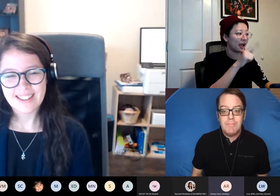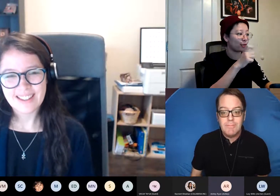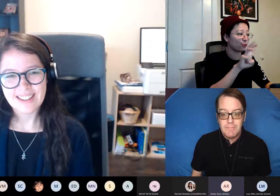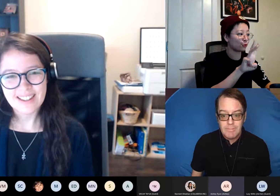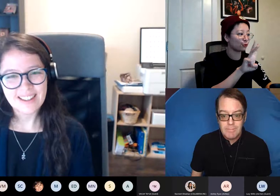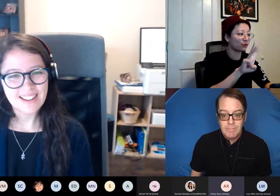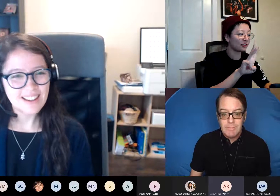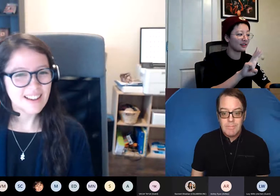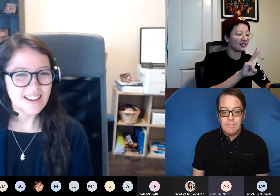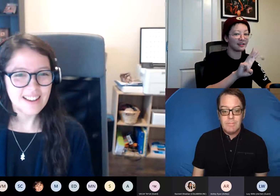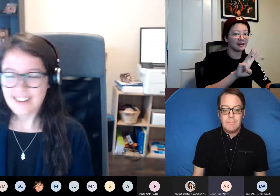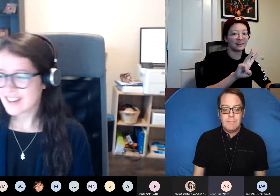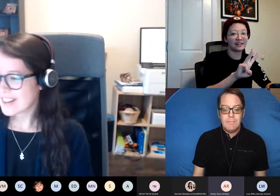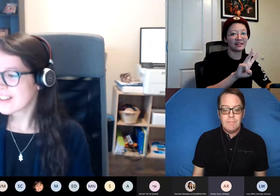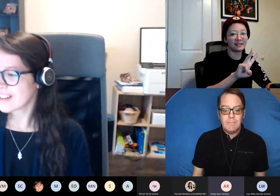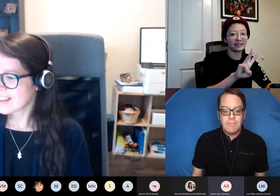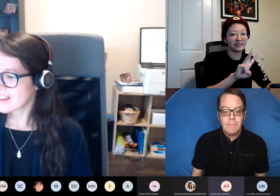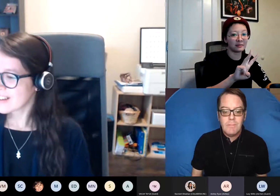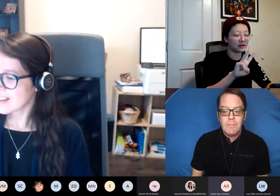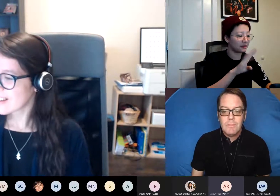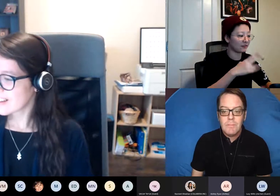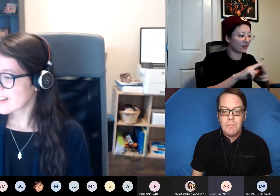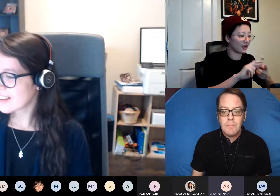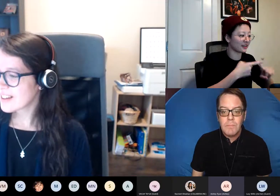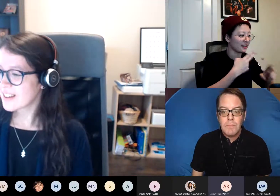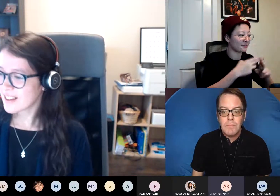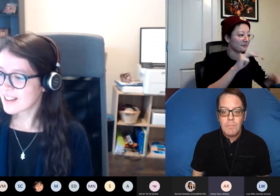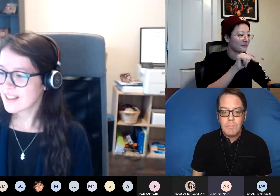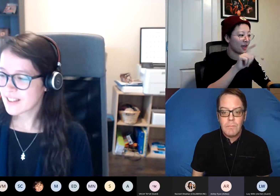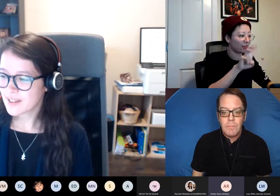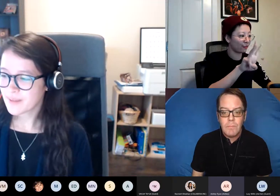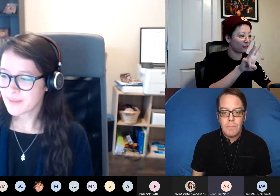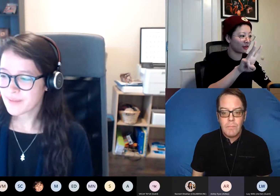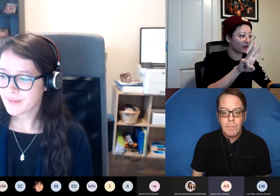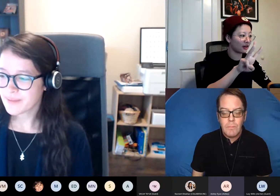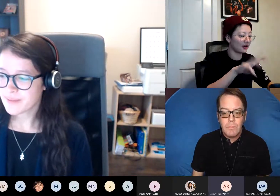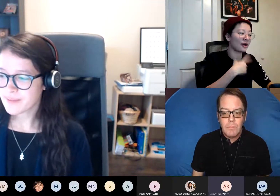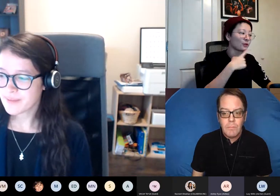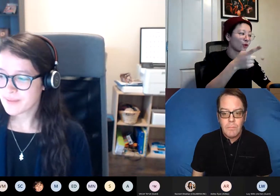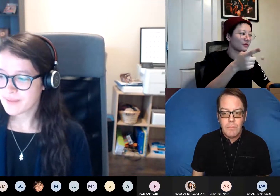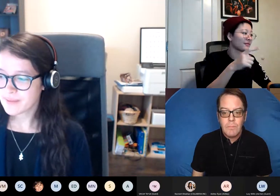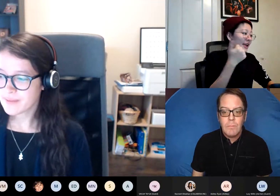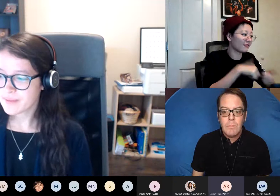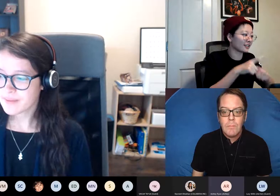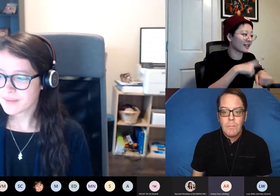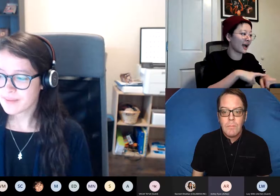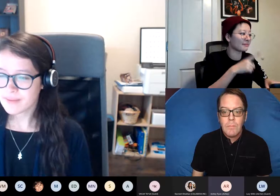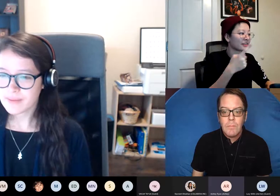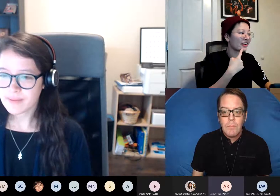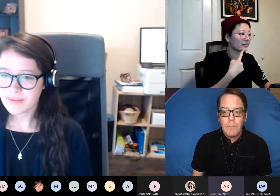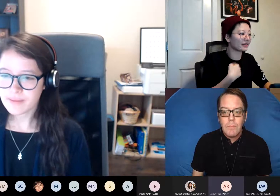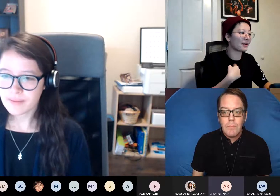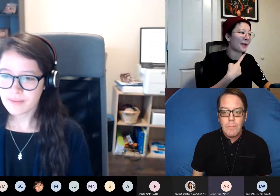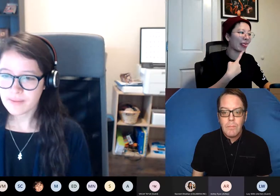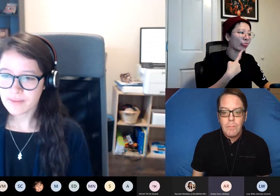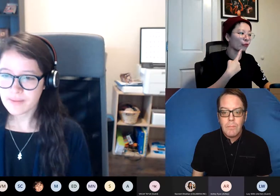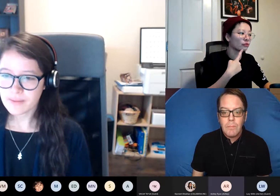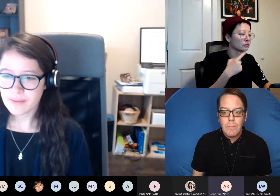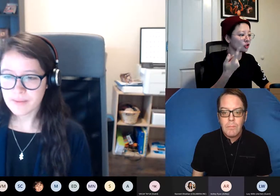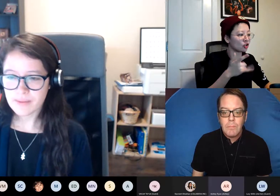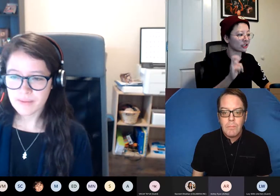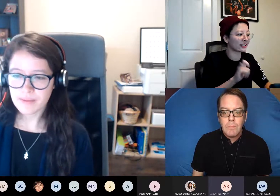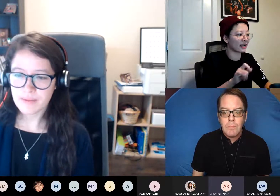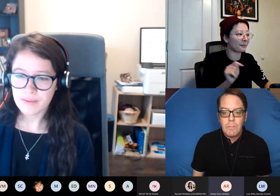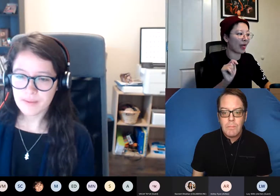That's a misunderstanding that could happen. I also have a friend by the name of Matthew. And I told him